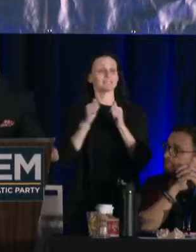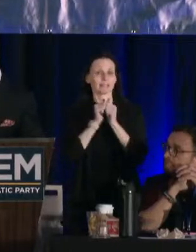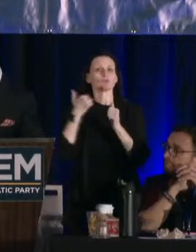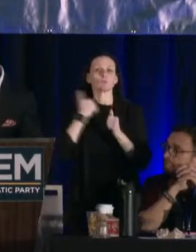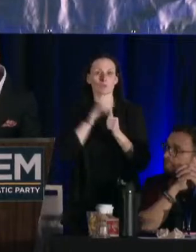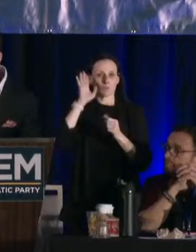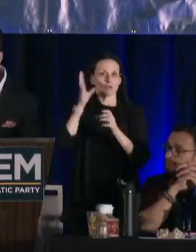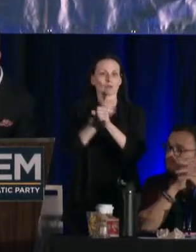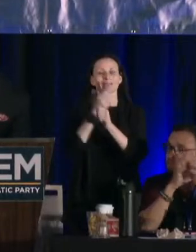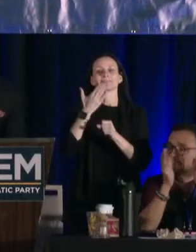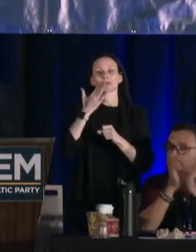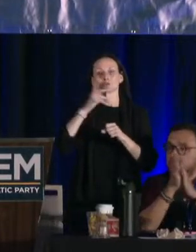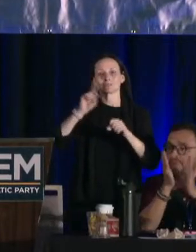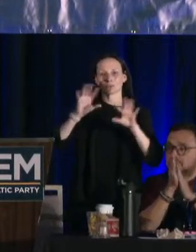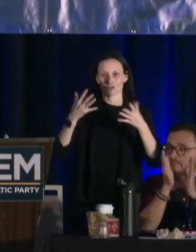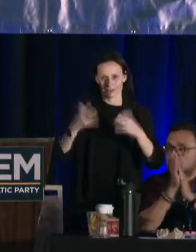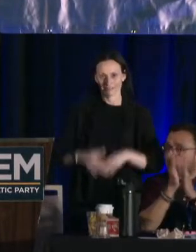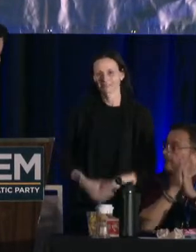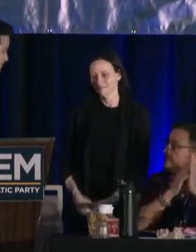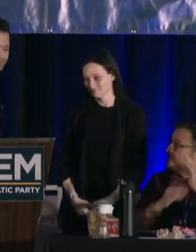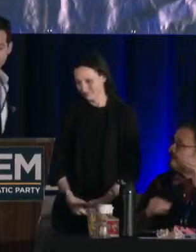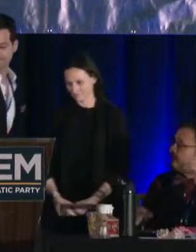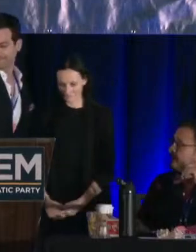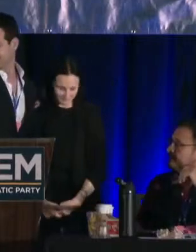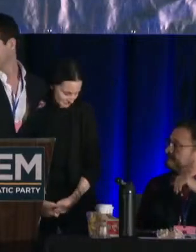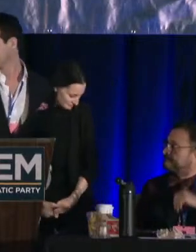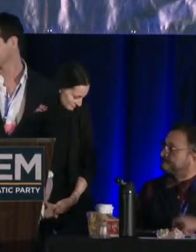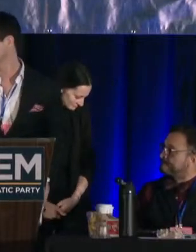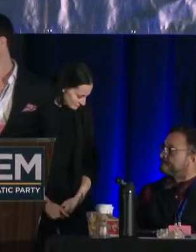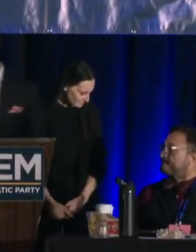will win. Thank you, Democrats.